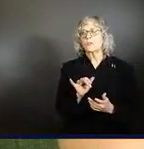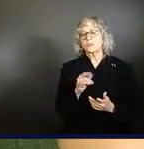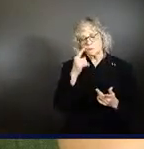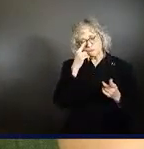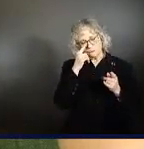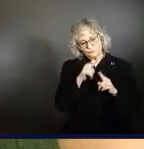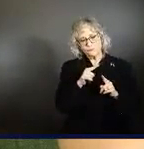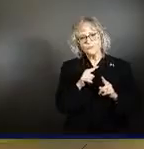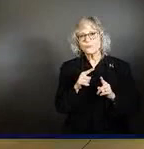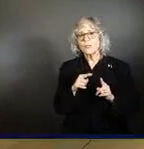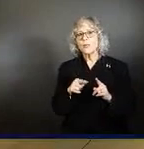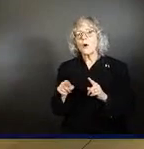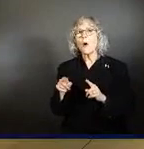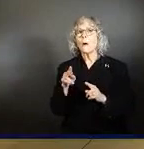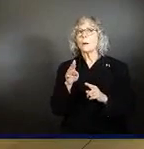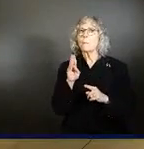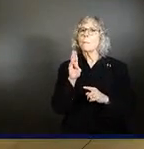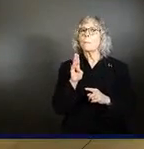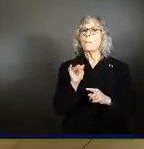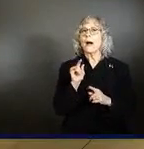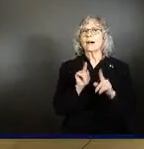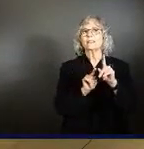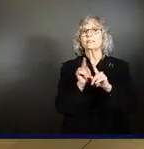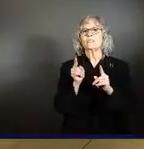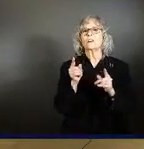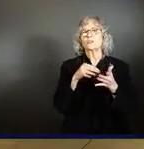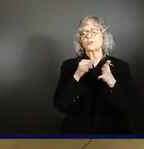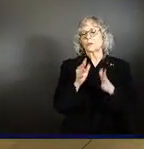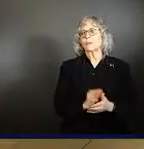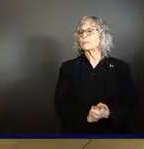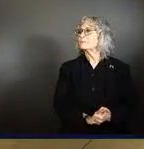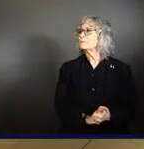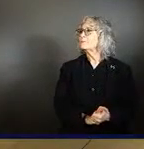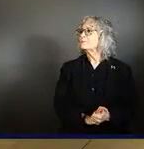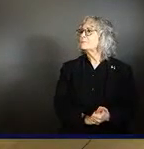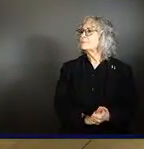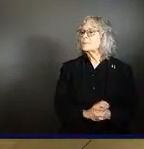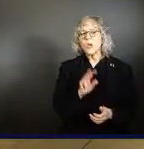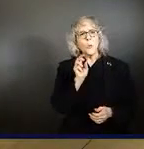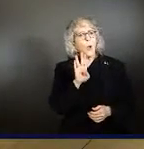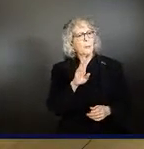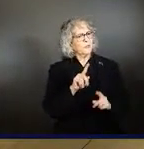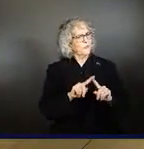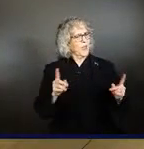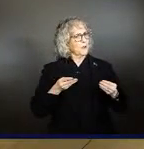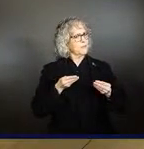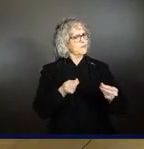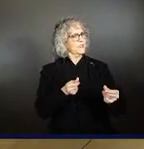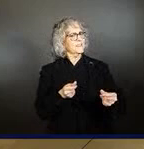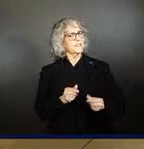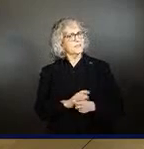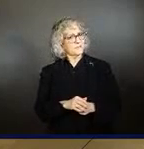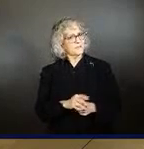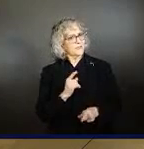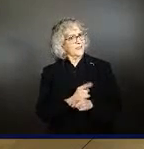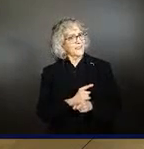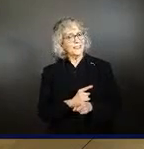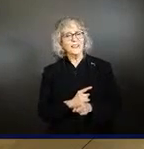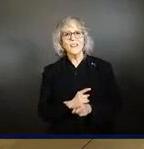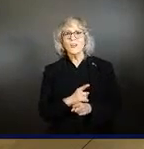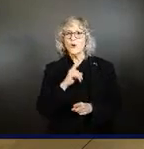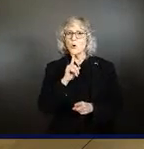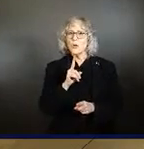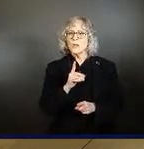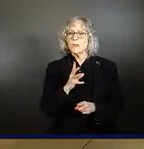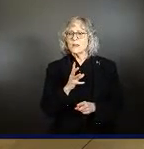the world. Nice. And isn't Webb just very efficient? I know we were talking before that it's really kind of